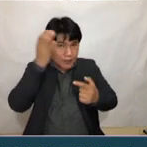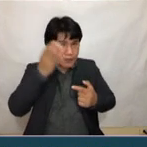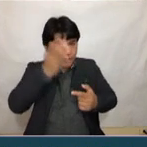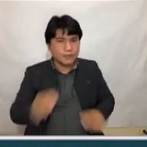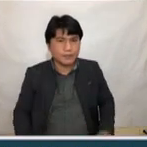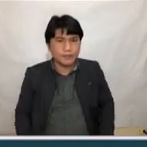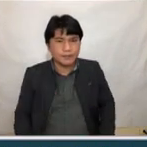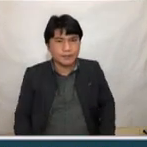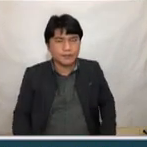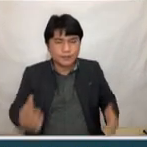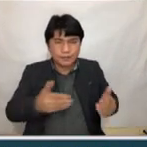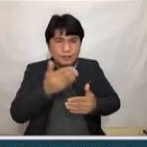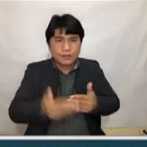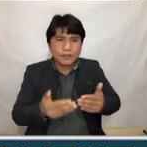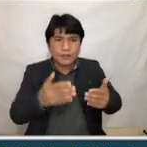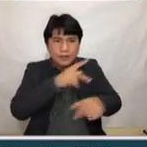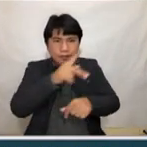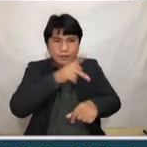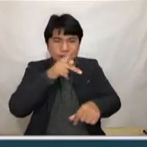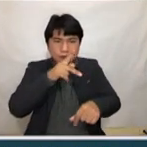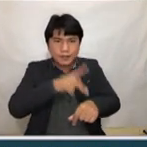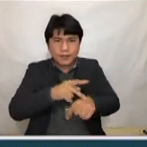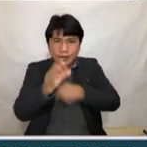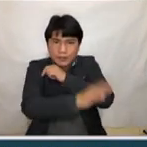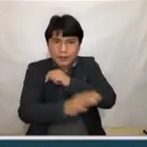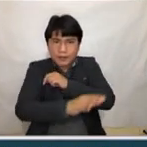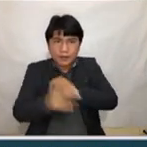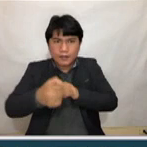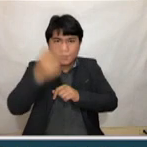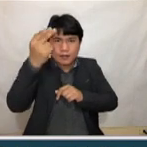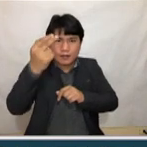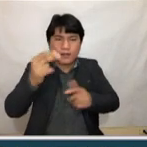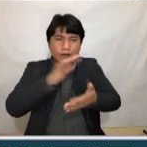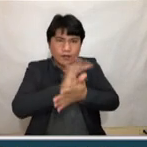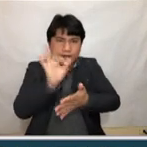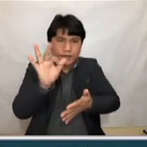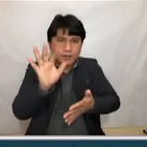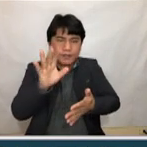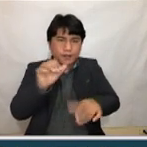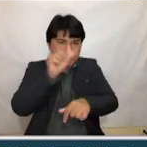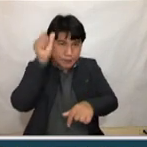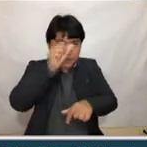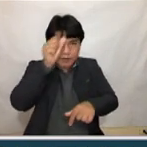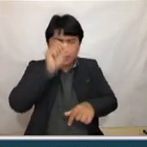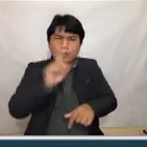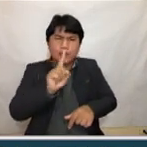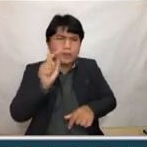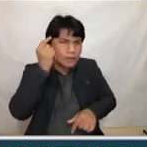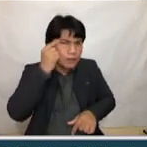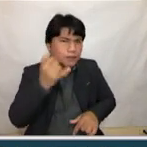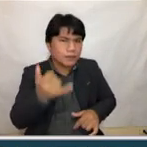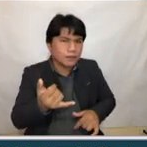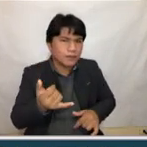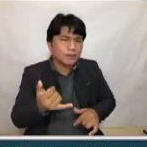let you go, the Philippines is among the countries hardest hit by COVID-19 in Asia. What do you think are things we can learn from